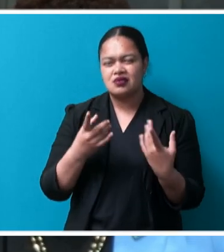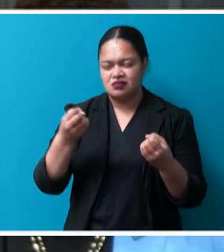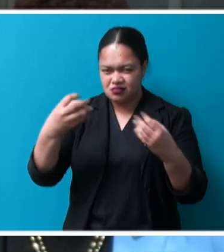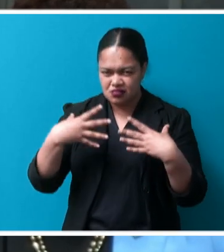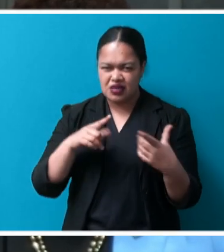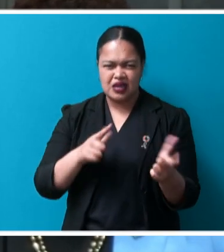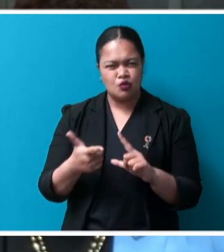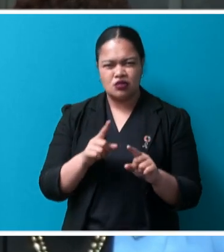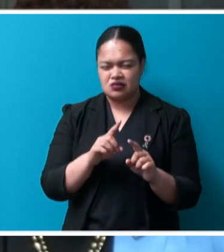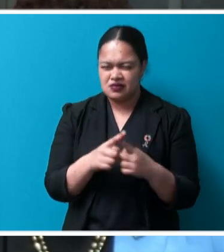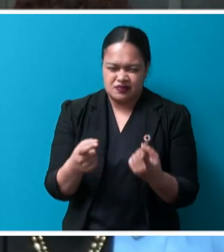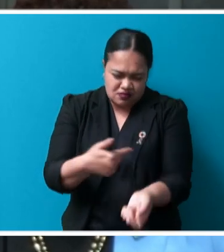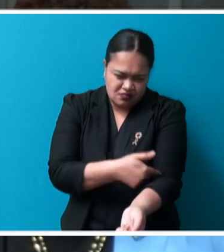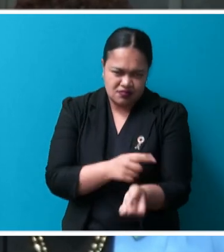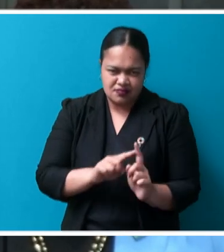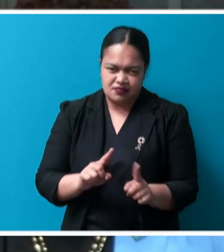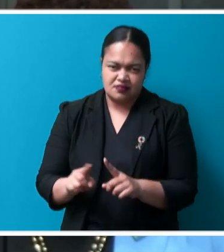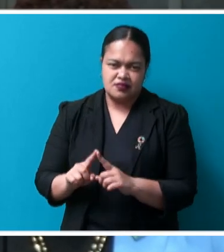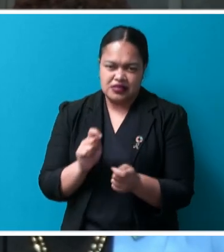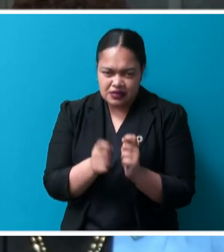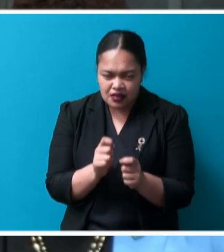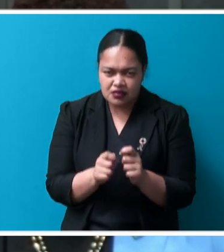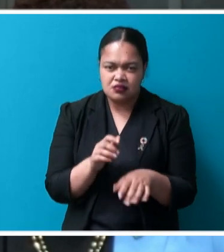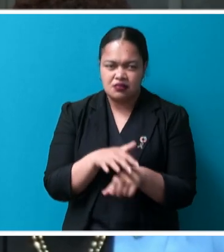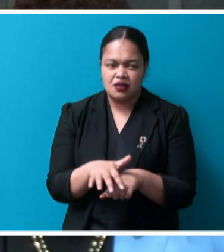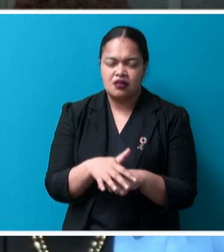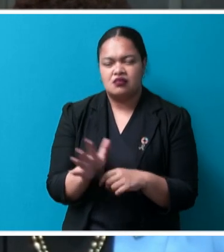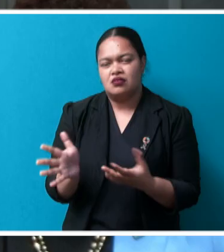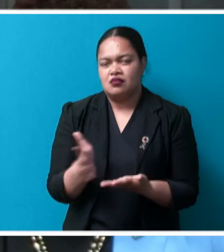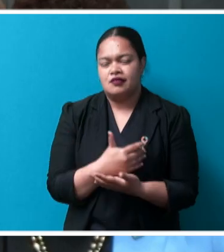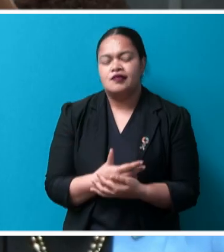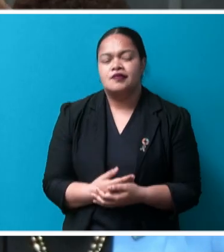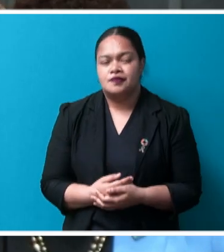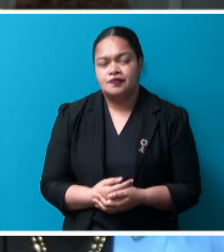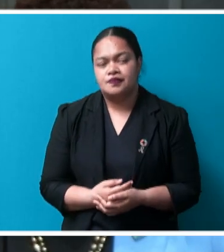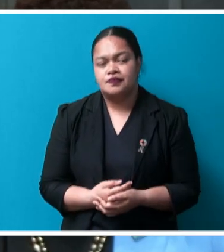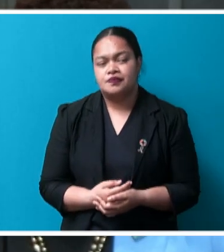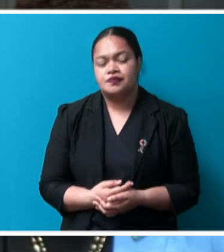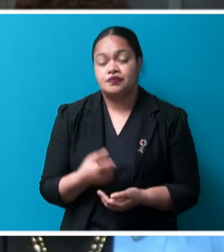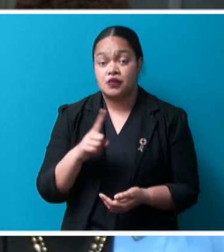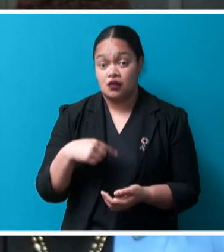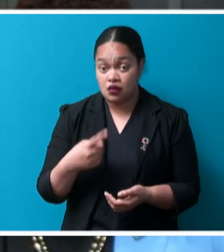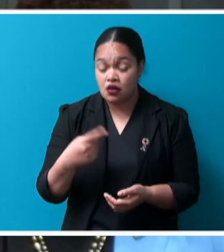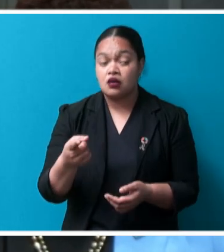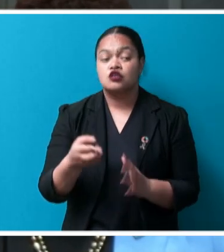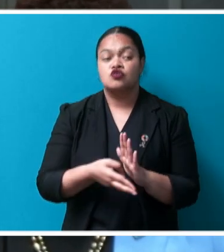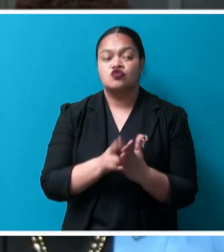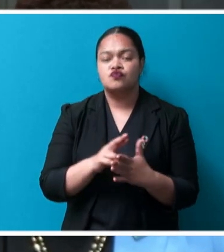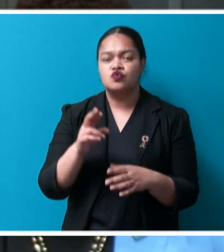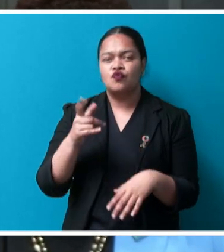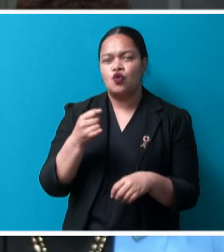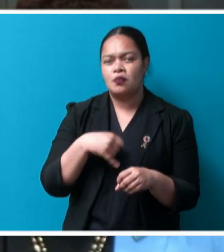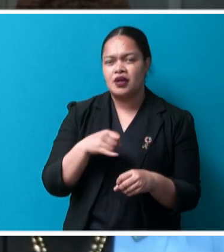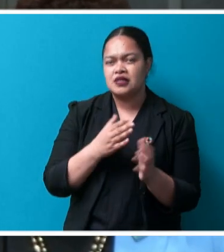equipment. In terms of policy and legislative updates, regulatory reviews, the Ministry of Health and Medical Services